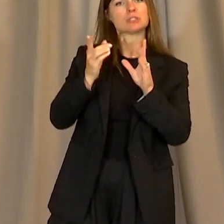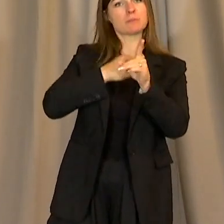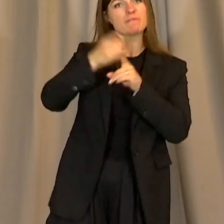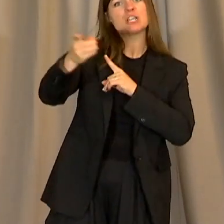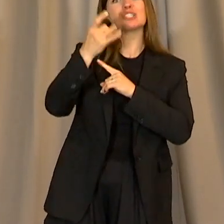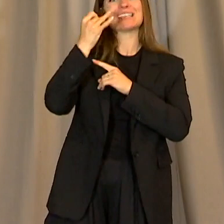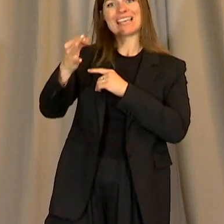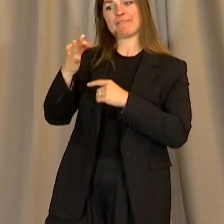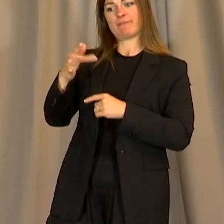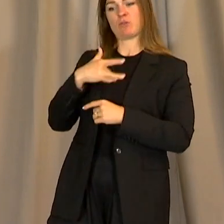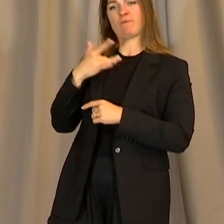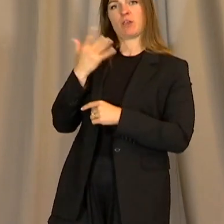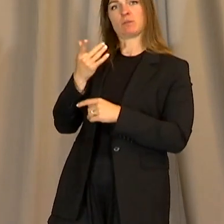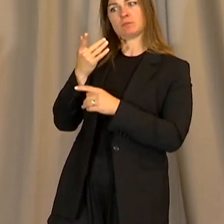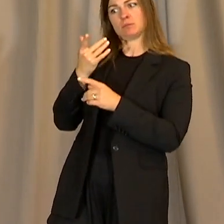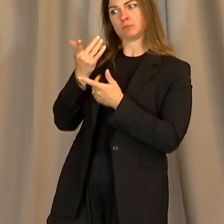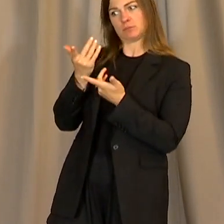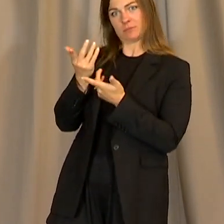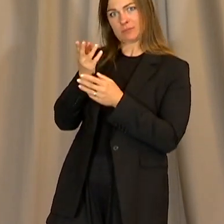a rebel, so